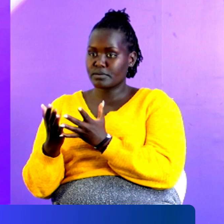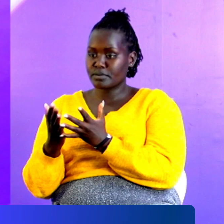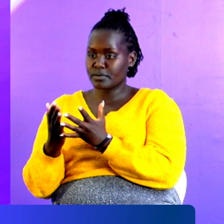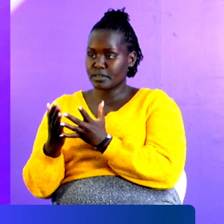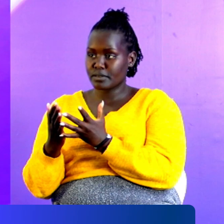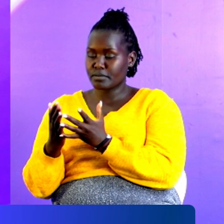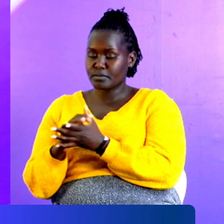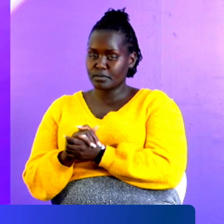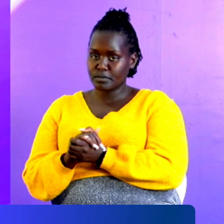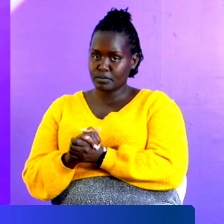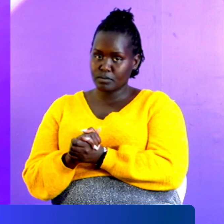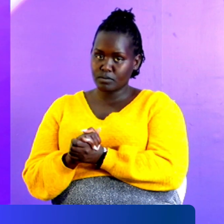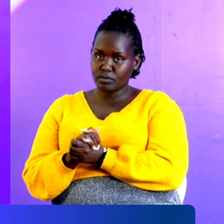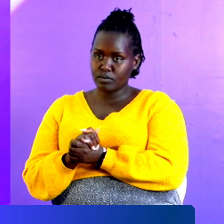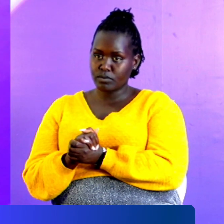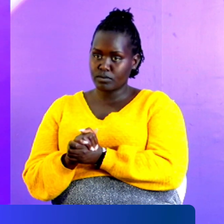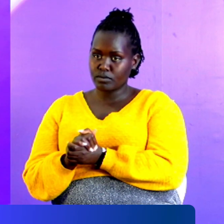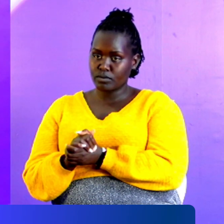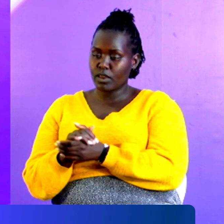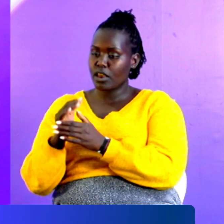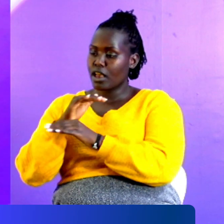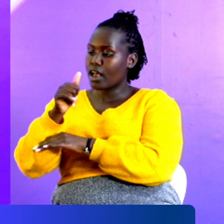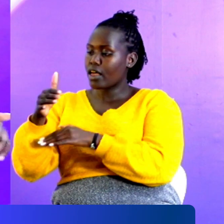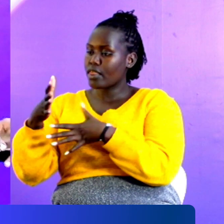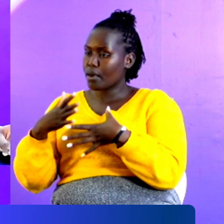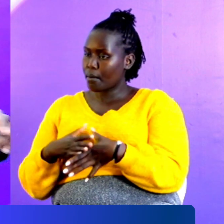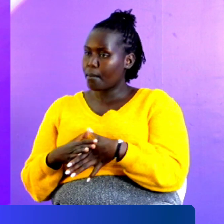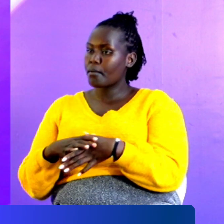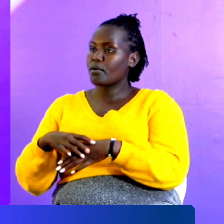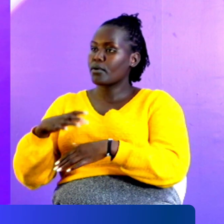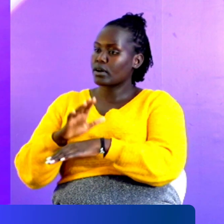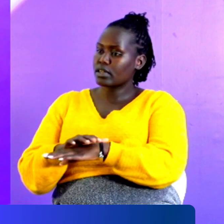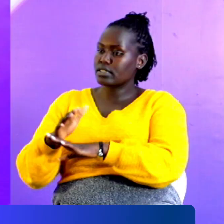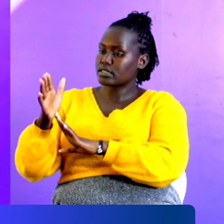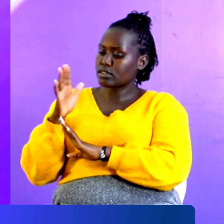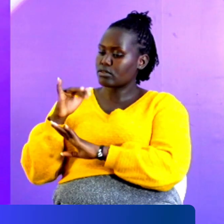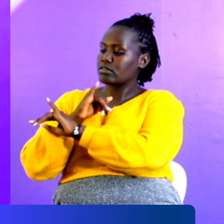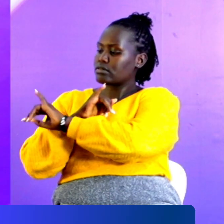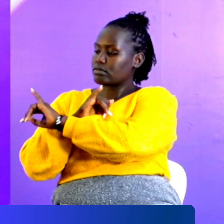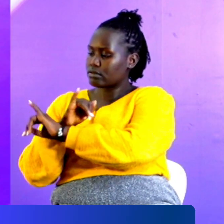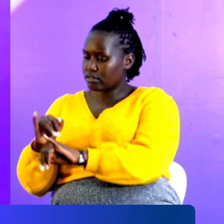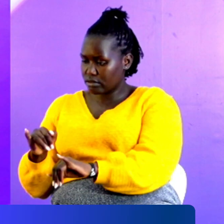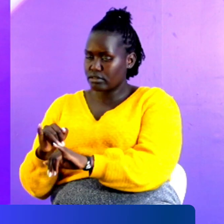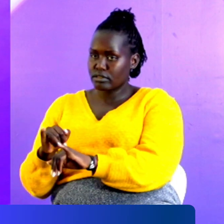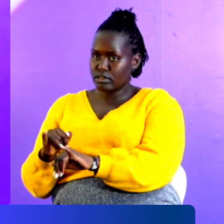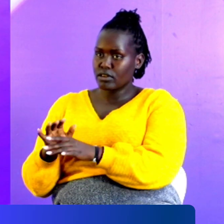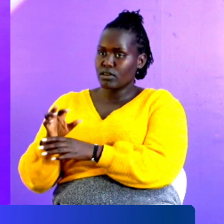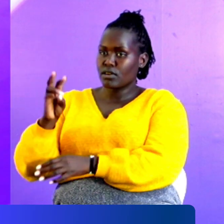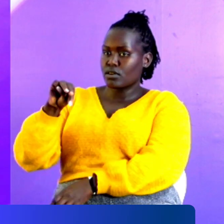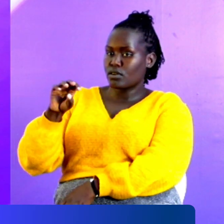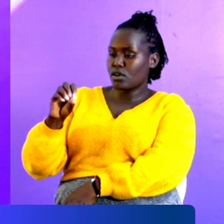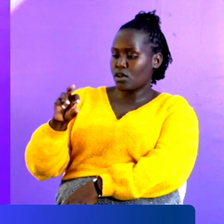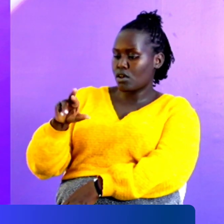of Inject Party. Yeah. Otherwise, everyone else was seeking security clearance. All right? Yeah. Morara brought us some